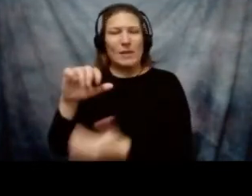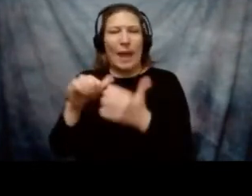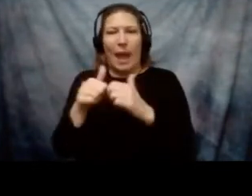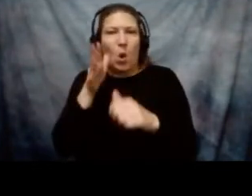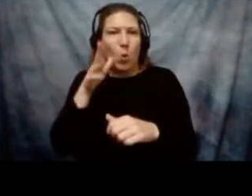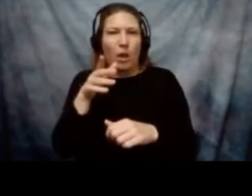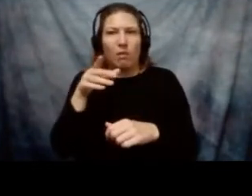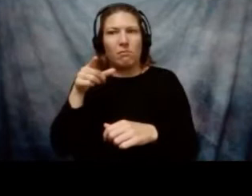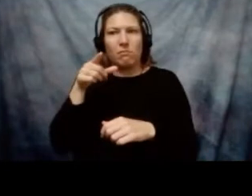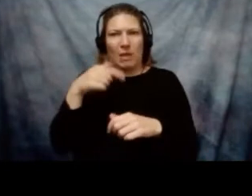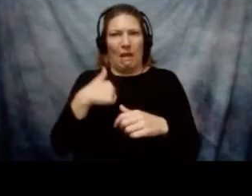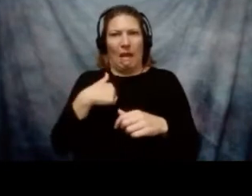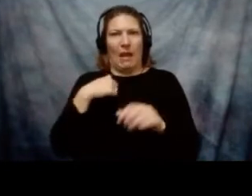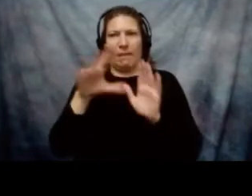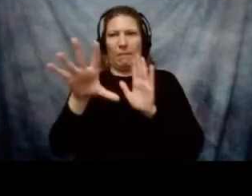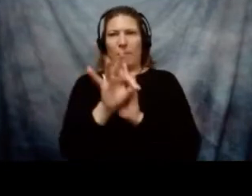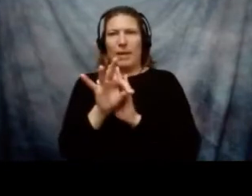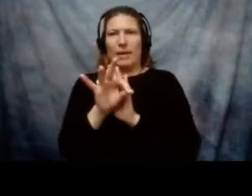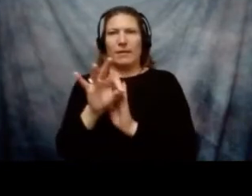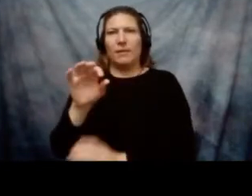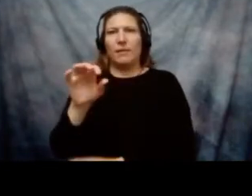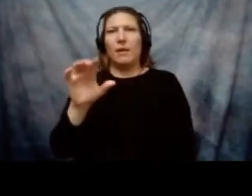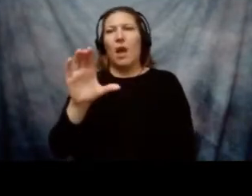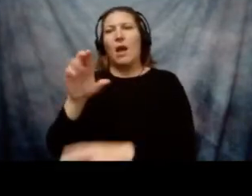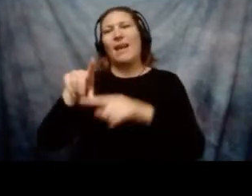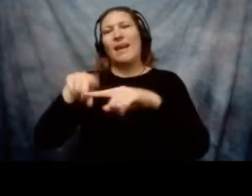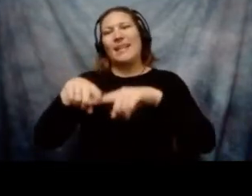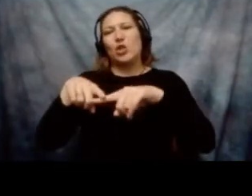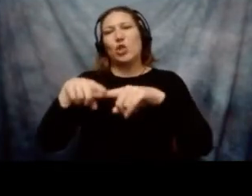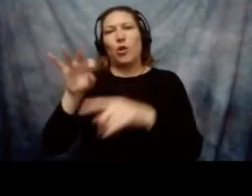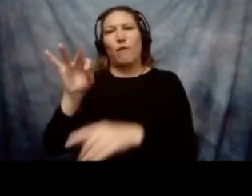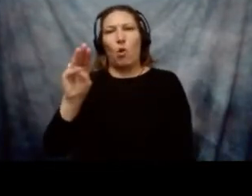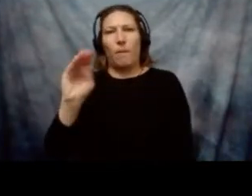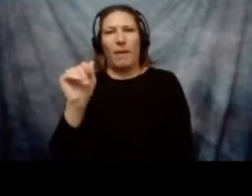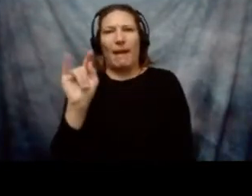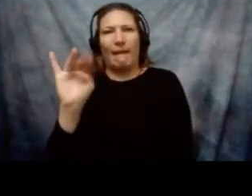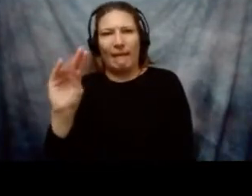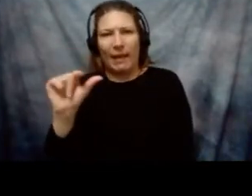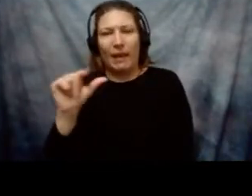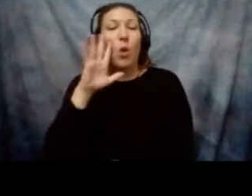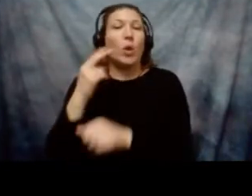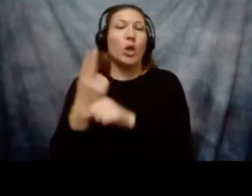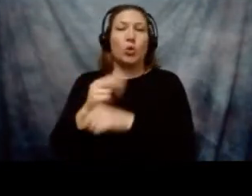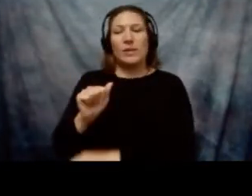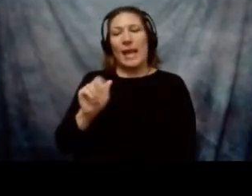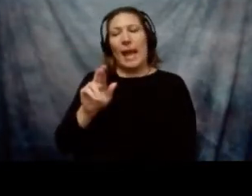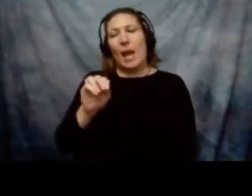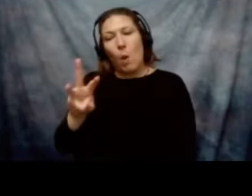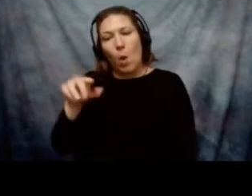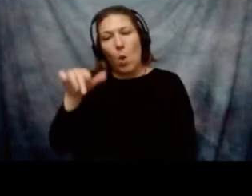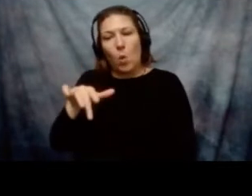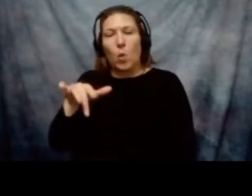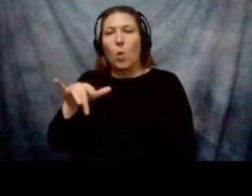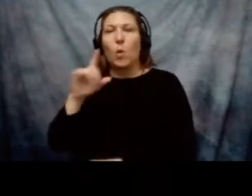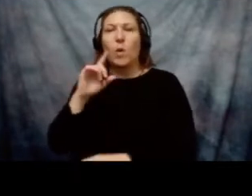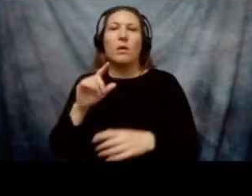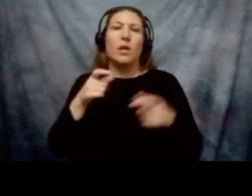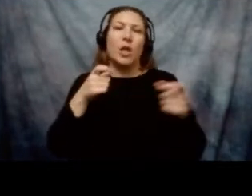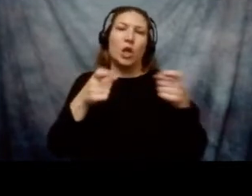arrow, arrow, control space, Alt, H, L,